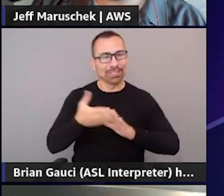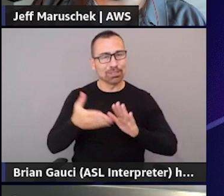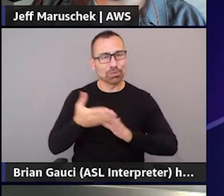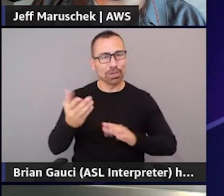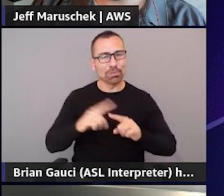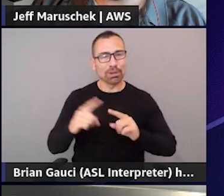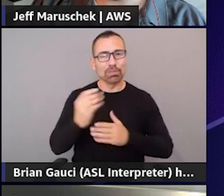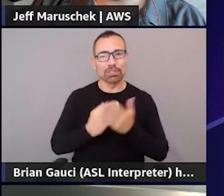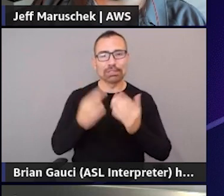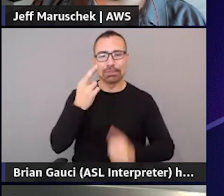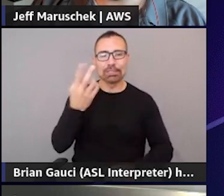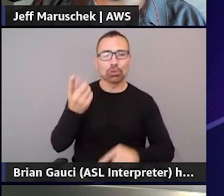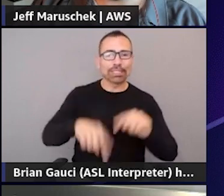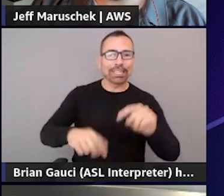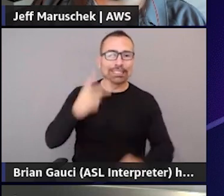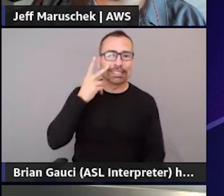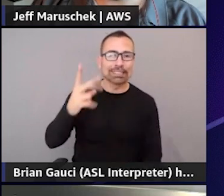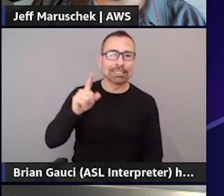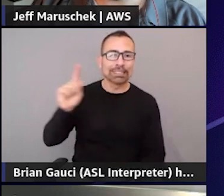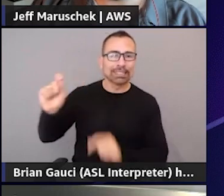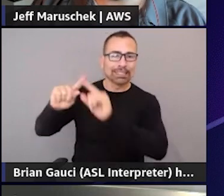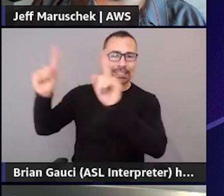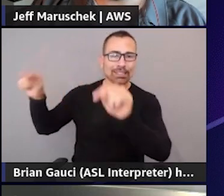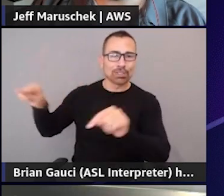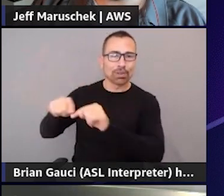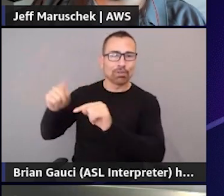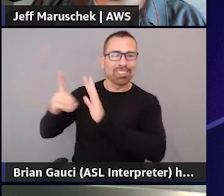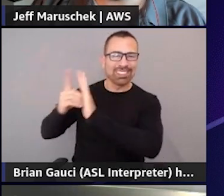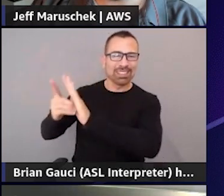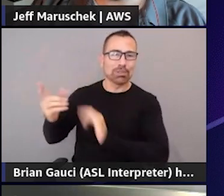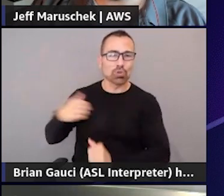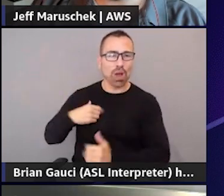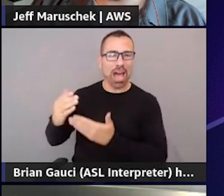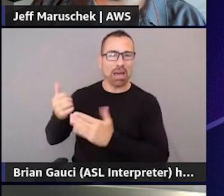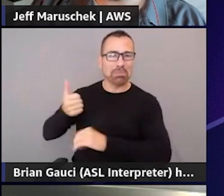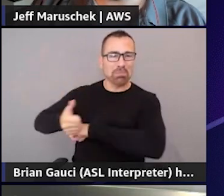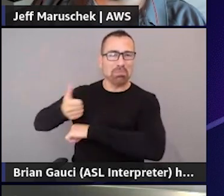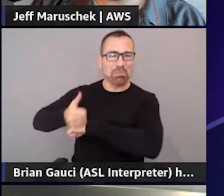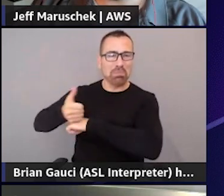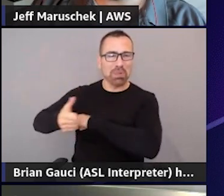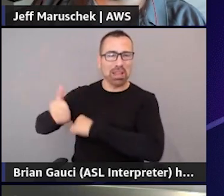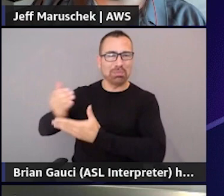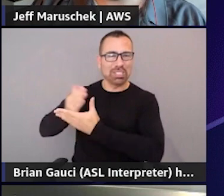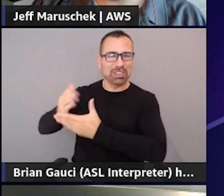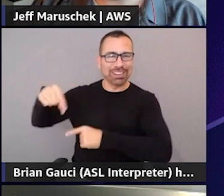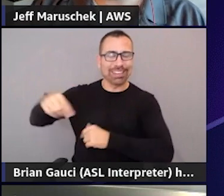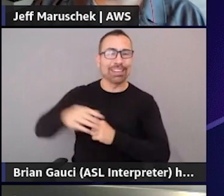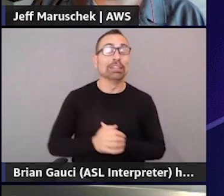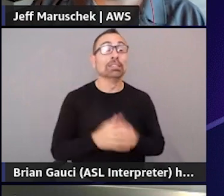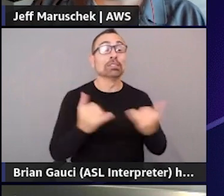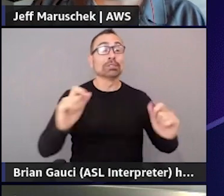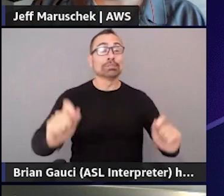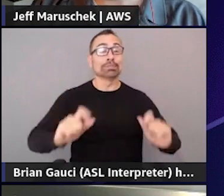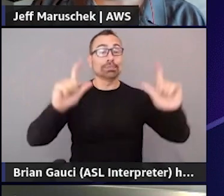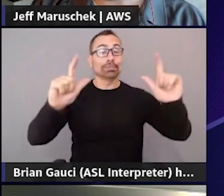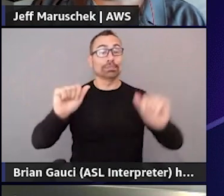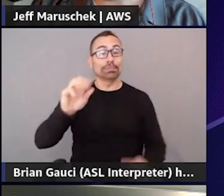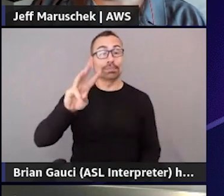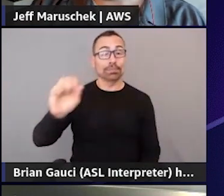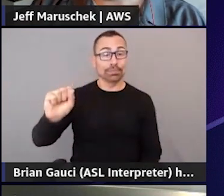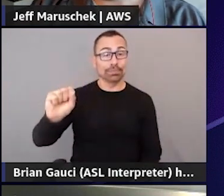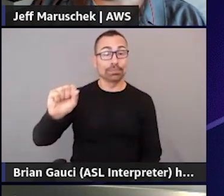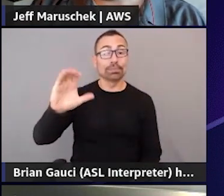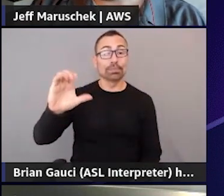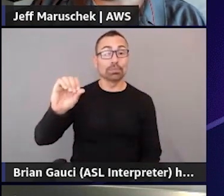can't see that screen. So I blame the sharing software. Anyways, here we go. We're up on the AWS console, logging in. So now you can see